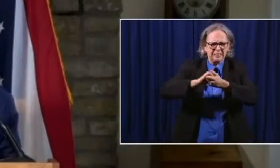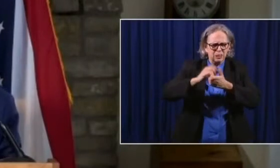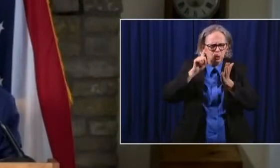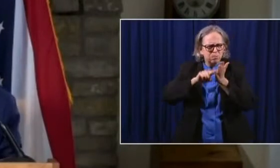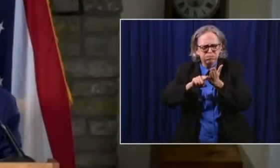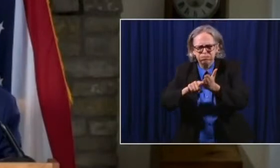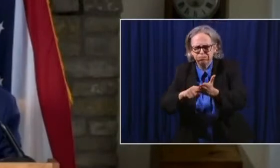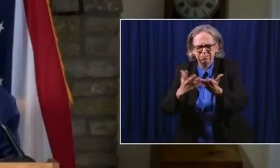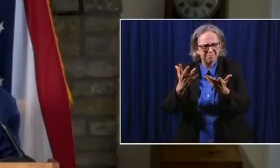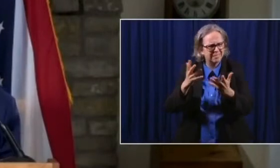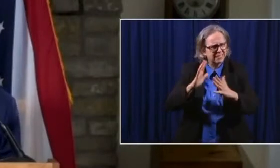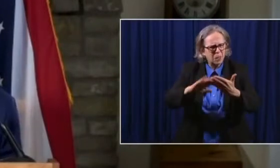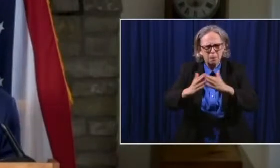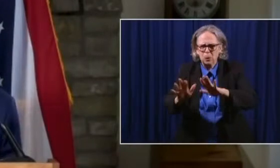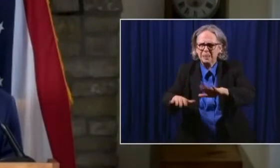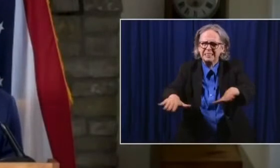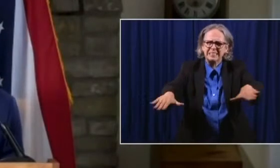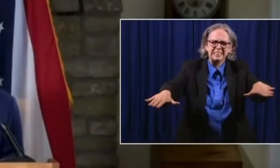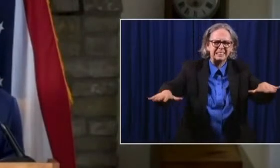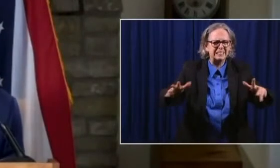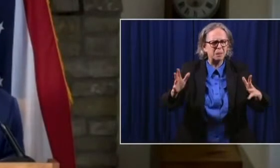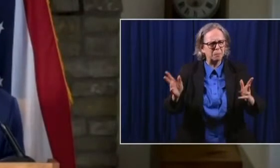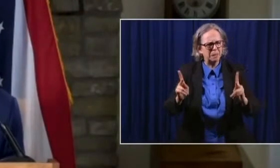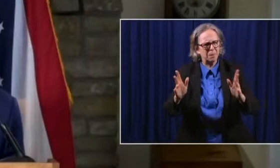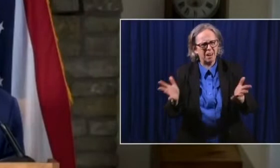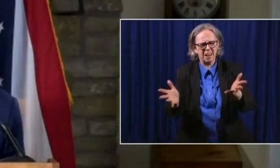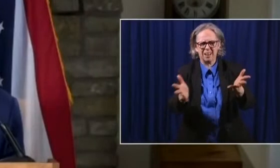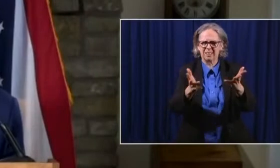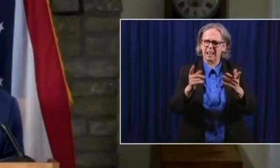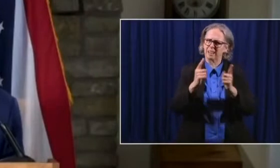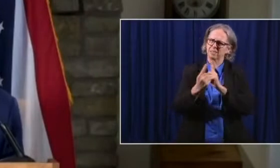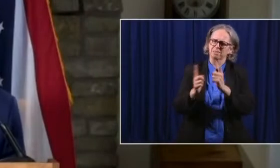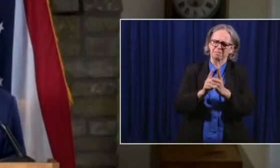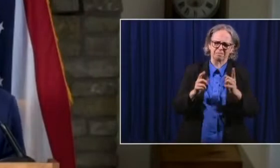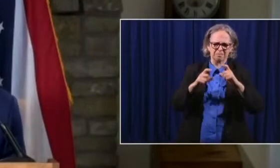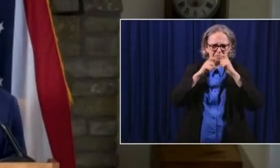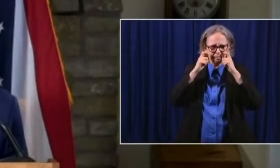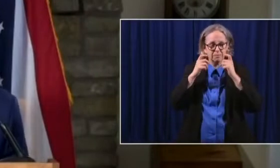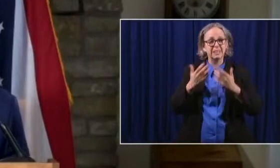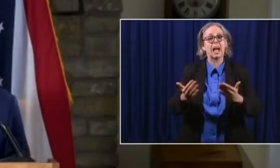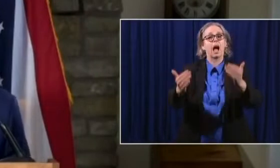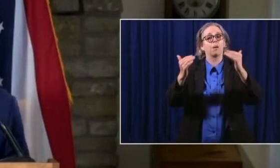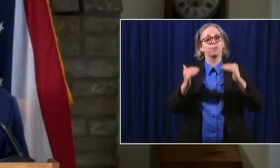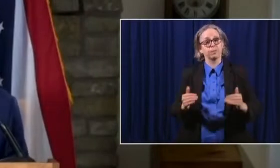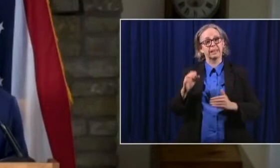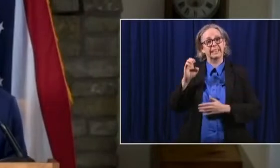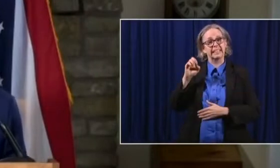virus. Let's go to Erie County. Erie County, they're at a level of